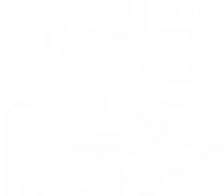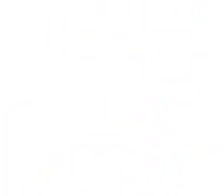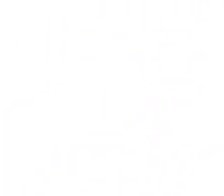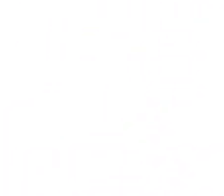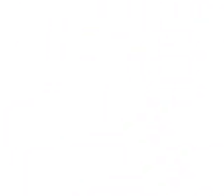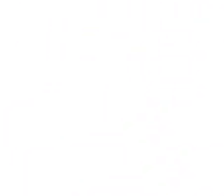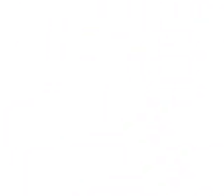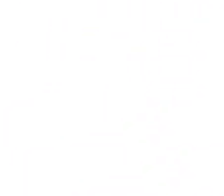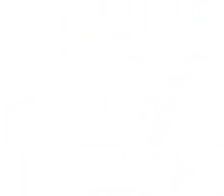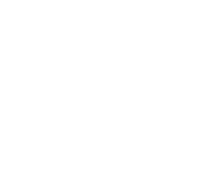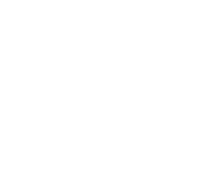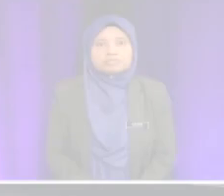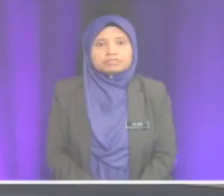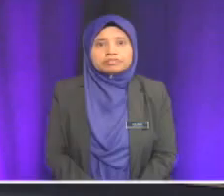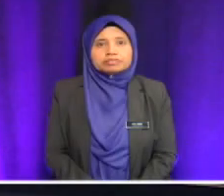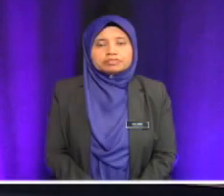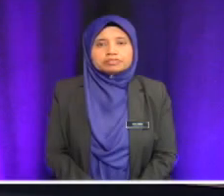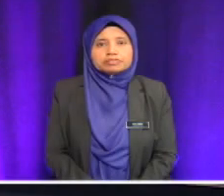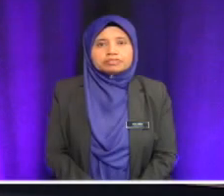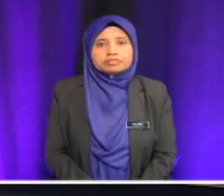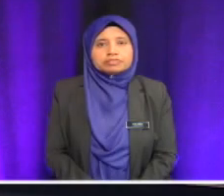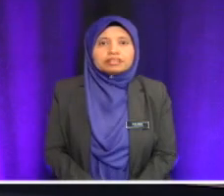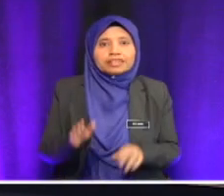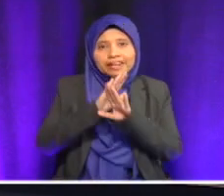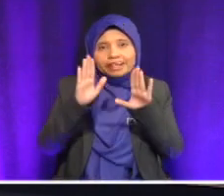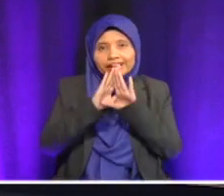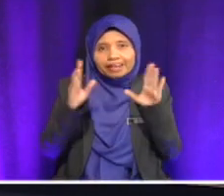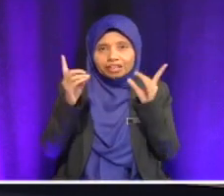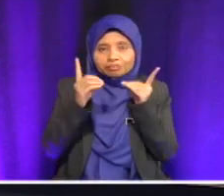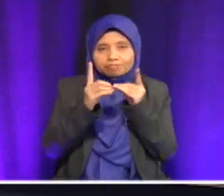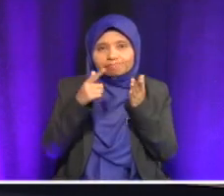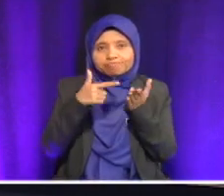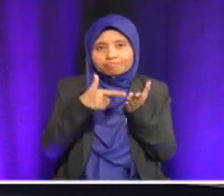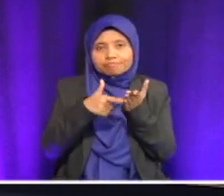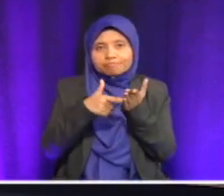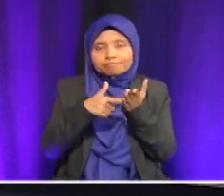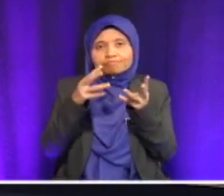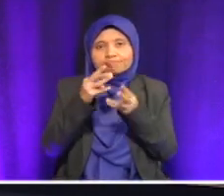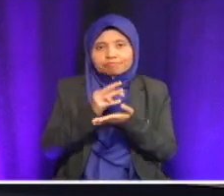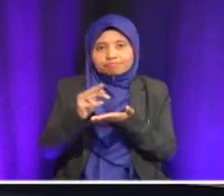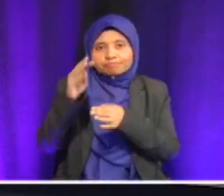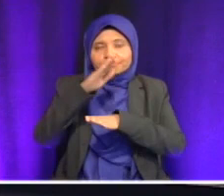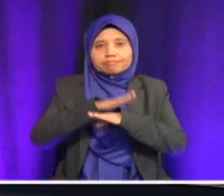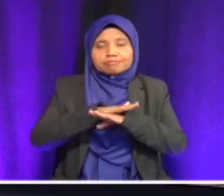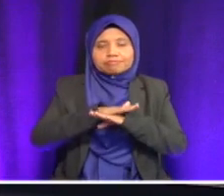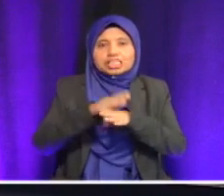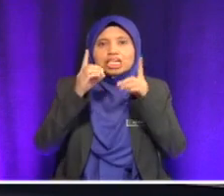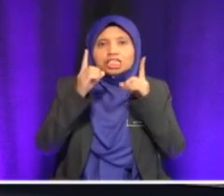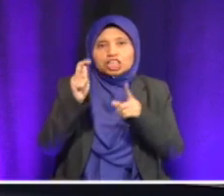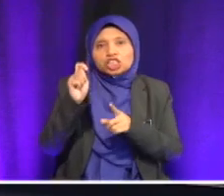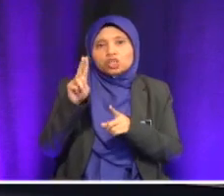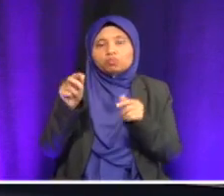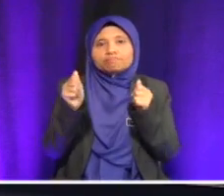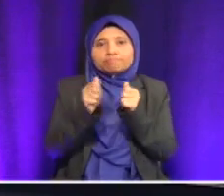EduwebTV KPM. Hey everyone, you are watching Menengah Atas here on EduwebTV KPM with me,